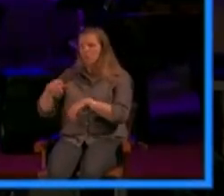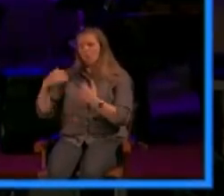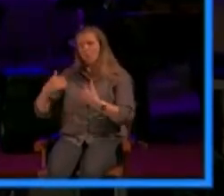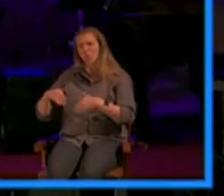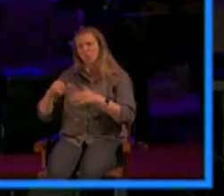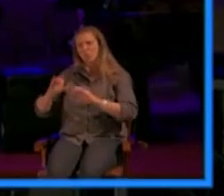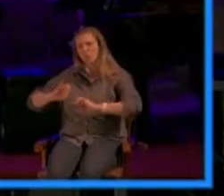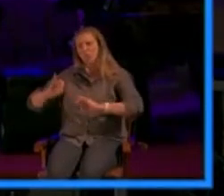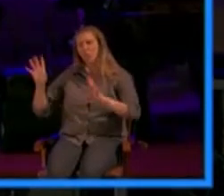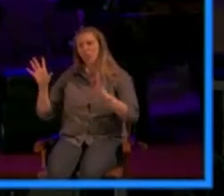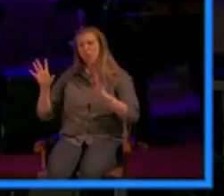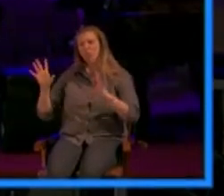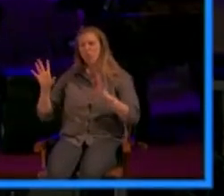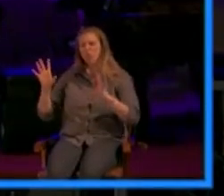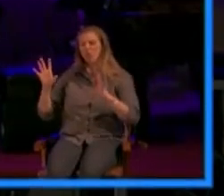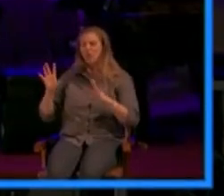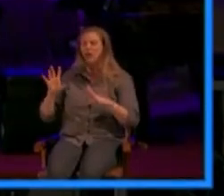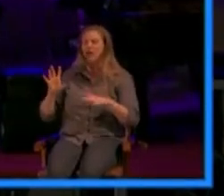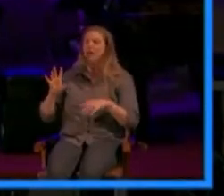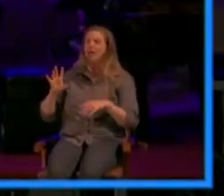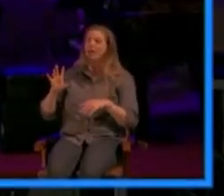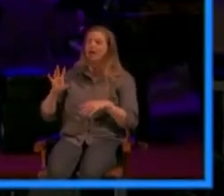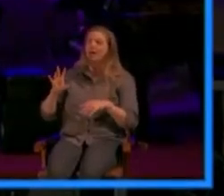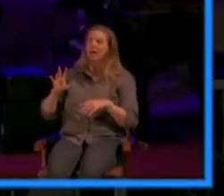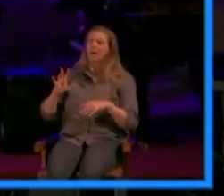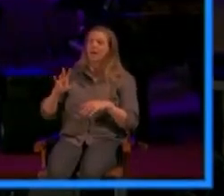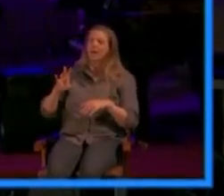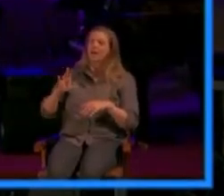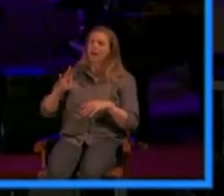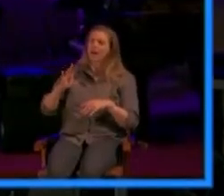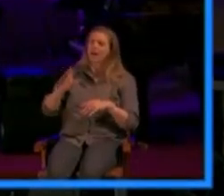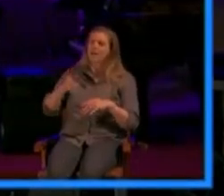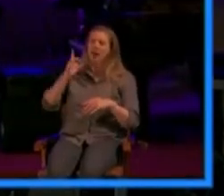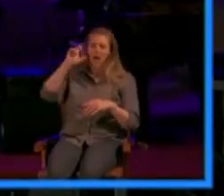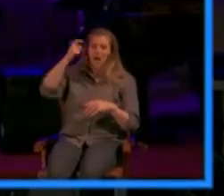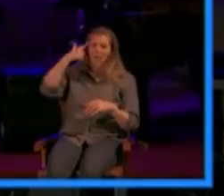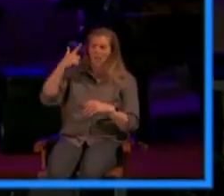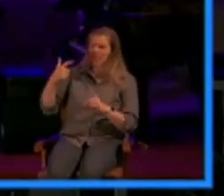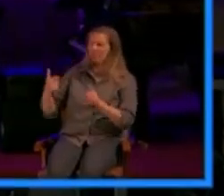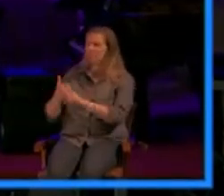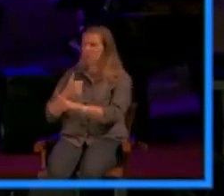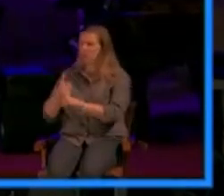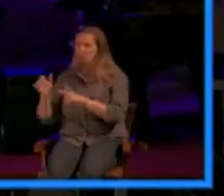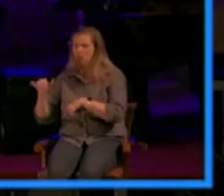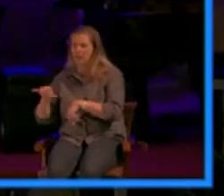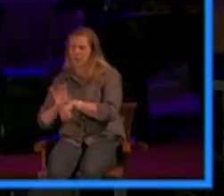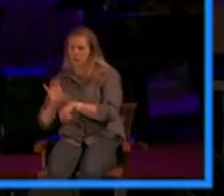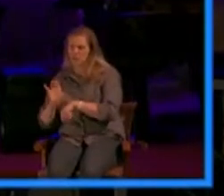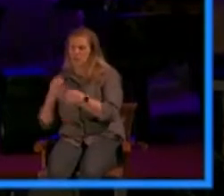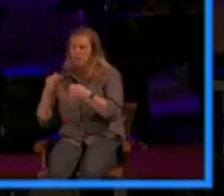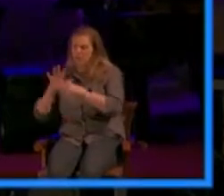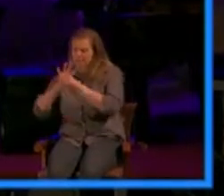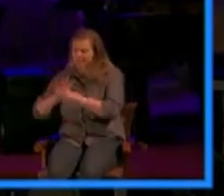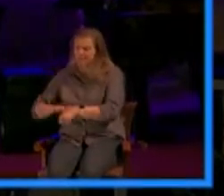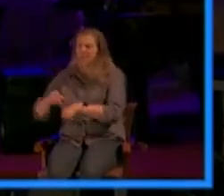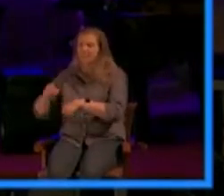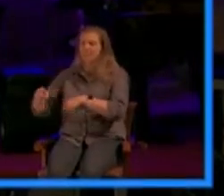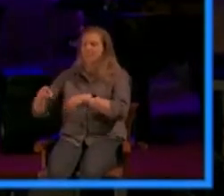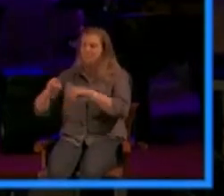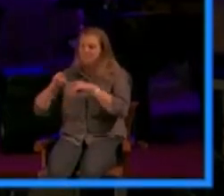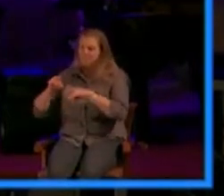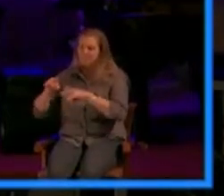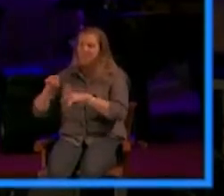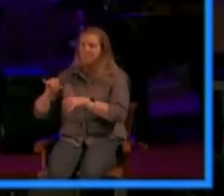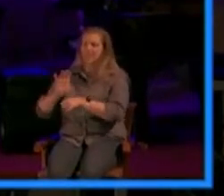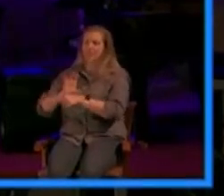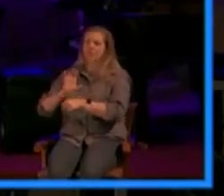He was actually in prison when he wrote this, and he was like, hey, don't worry so much about this, because you're going to grow